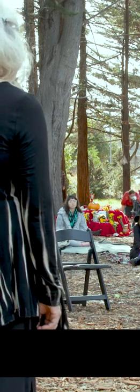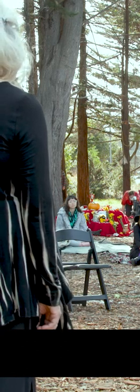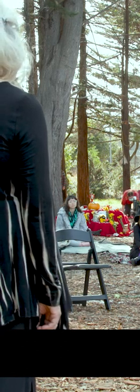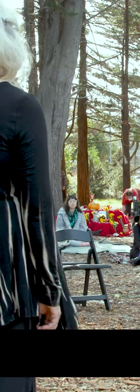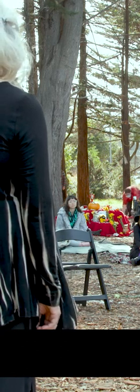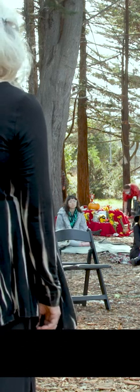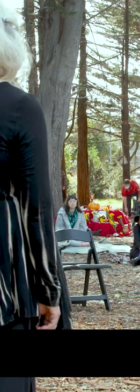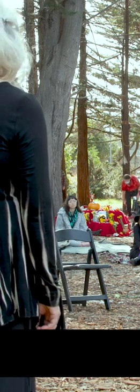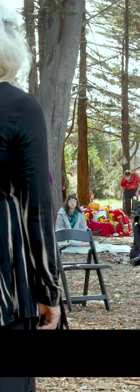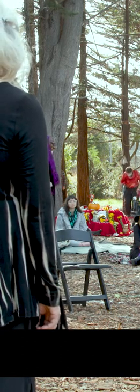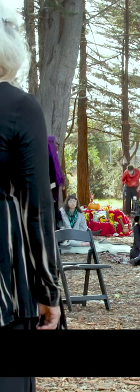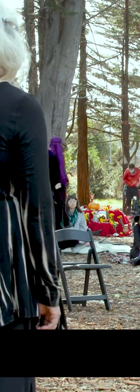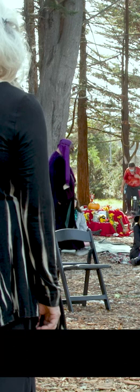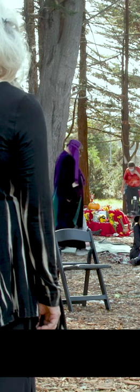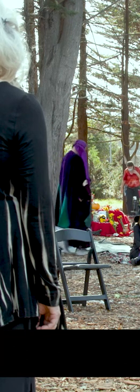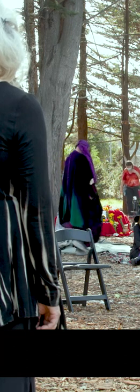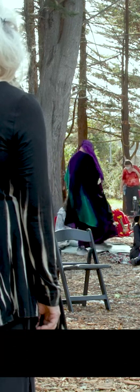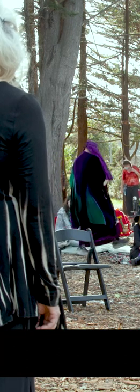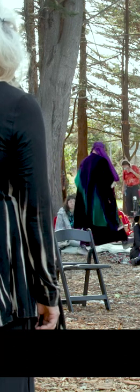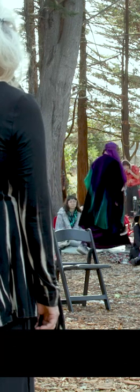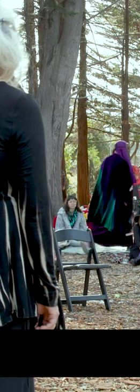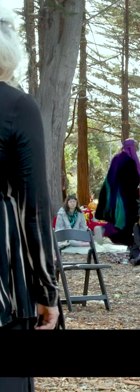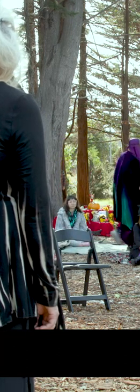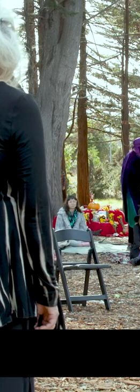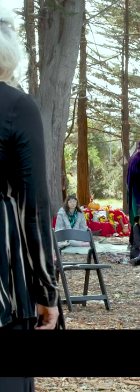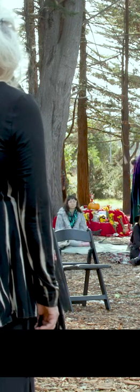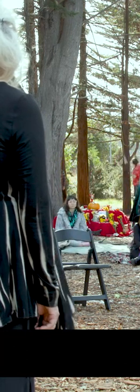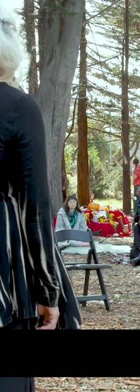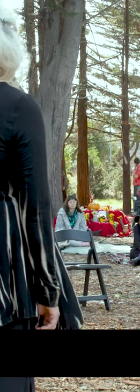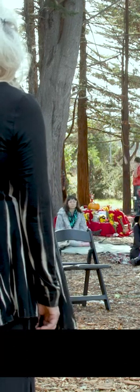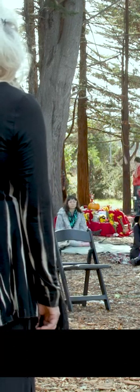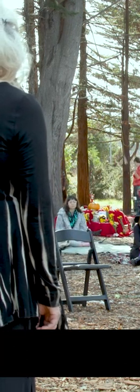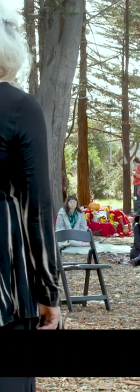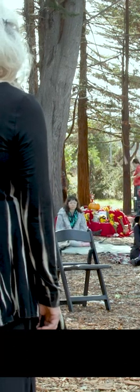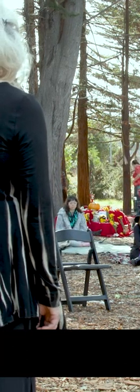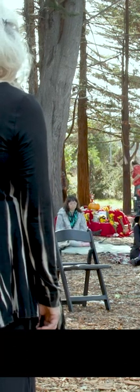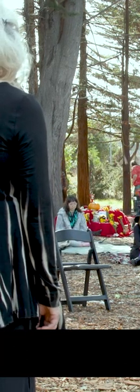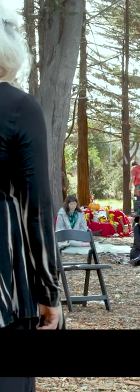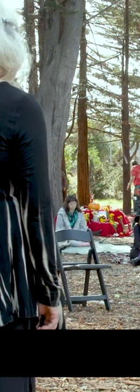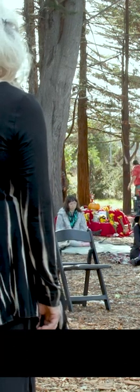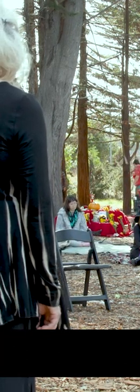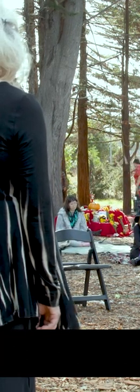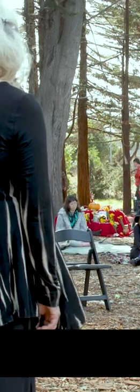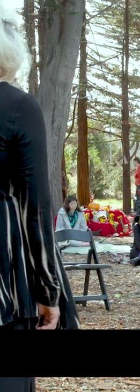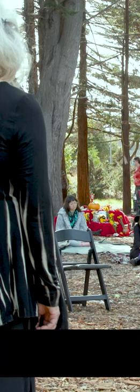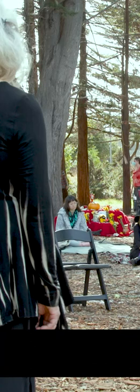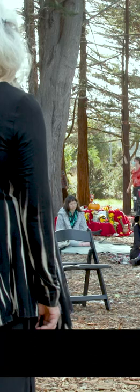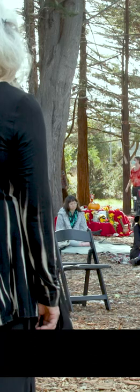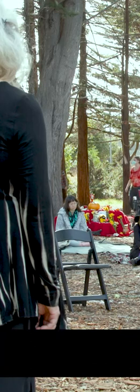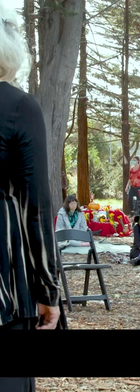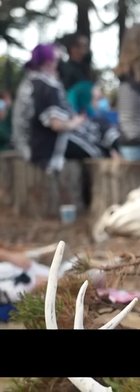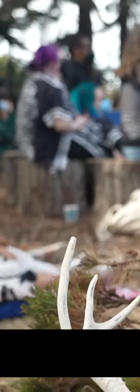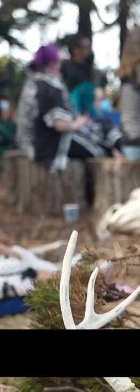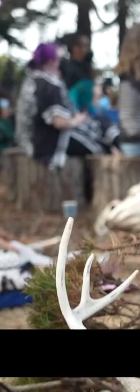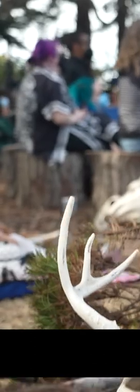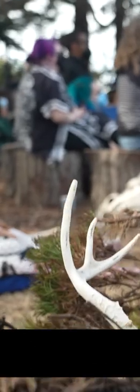Frisbee, Linda Campfield, Lynn Caffrey, What Is Remembered